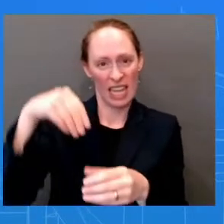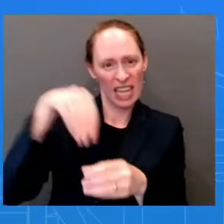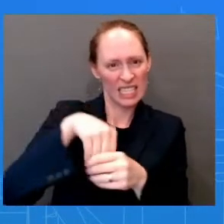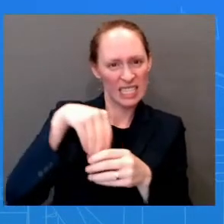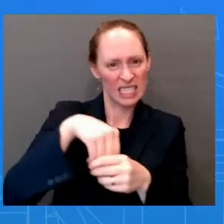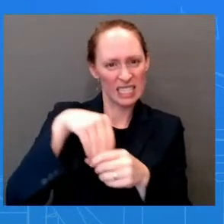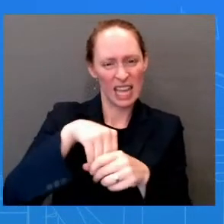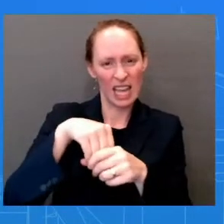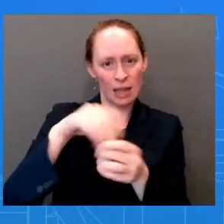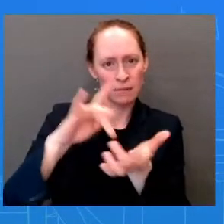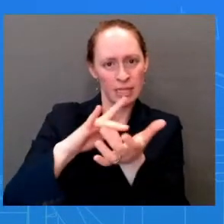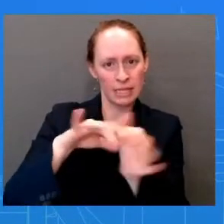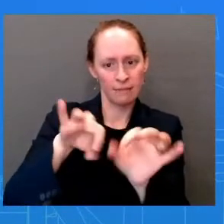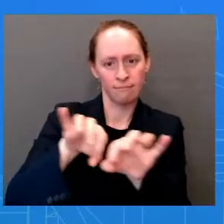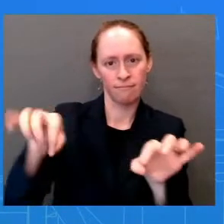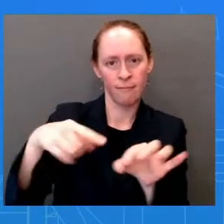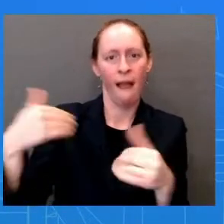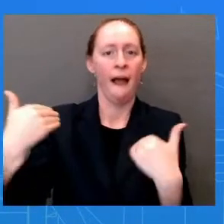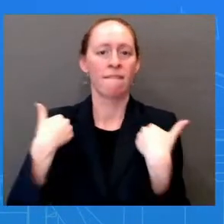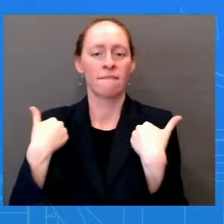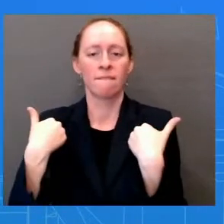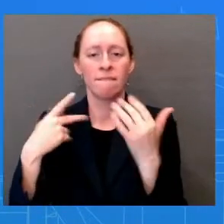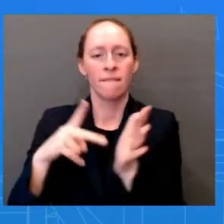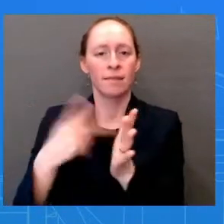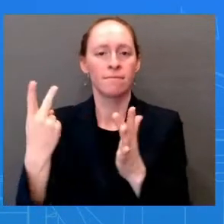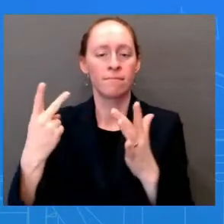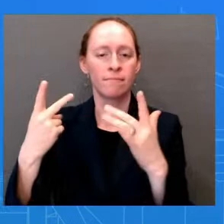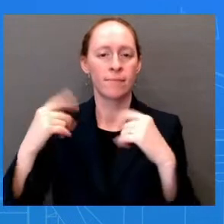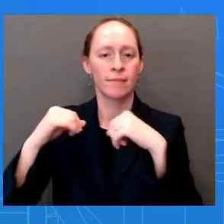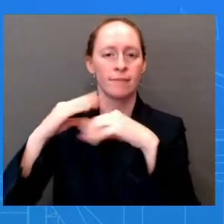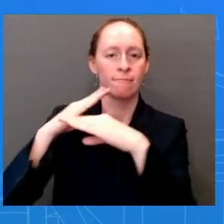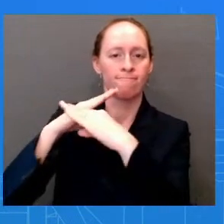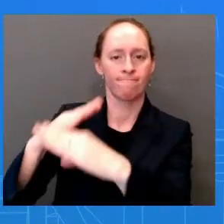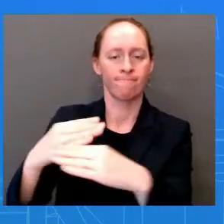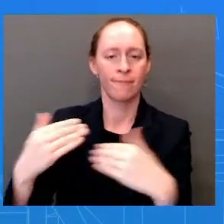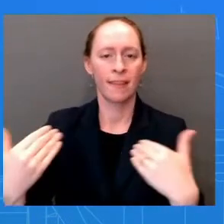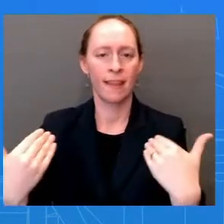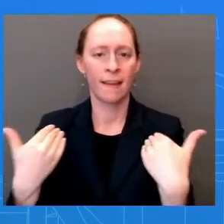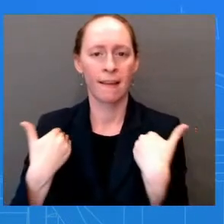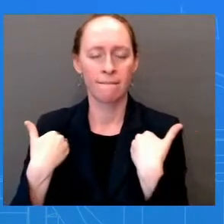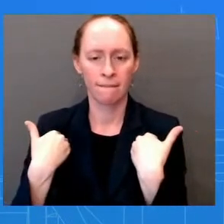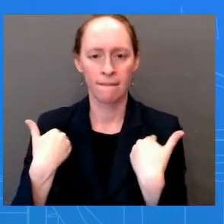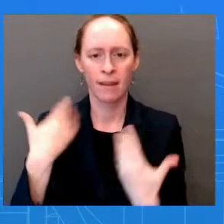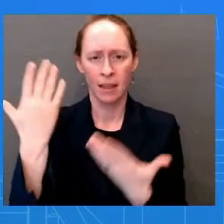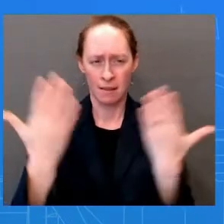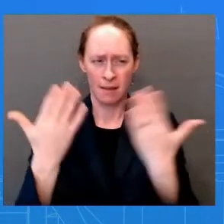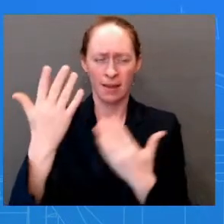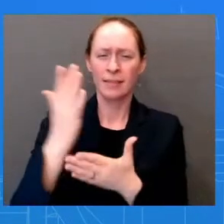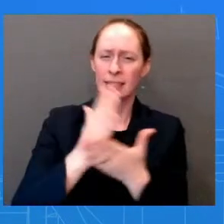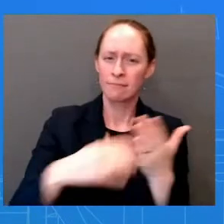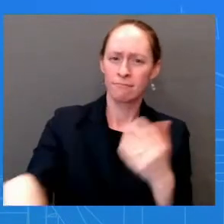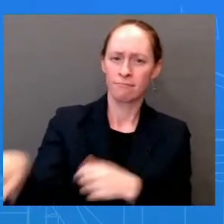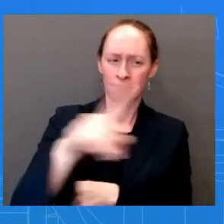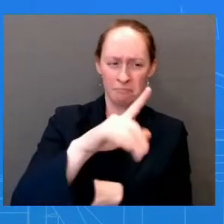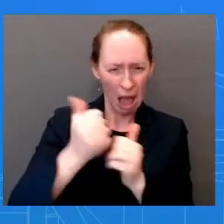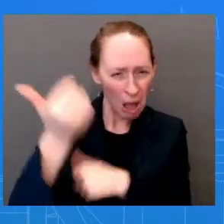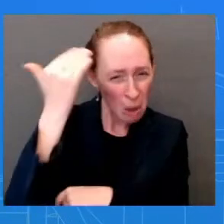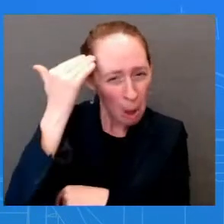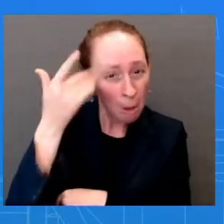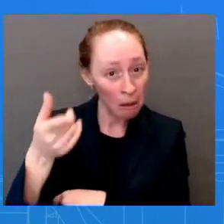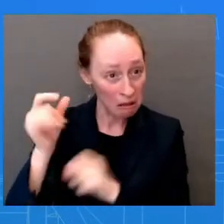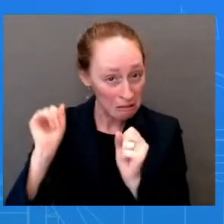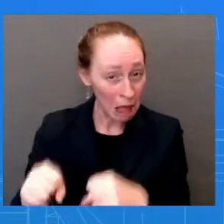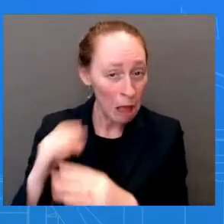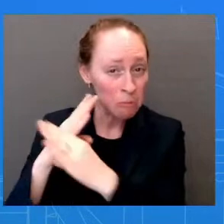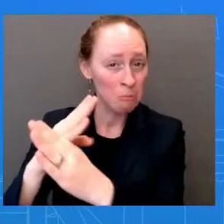are the parameters to see if they work? There are two parameters. One is what the vaccine does in boosting an